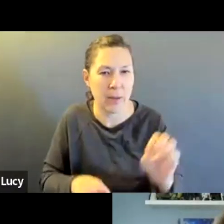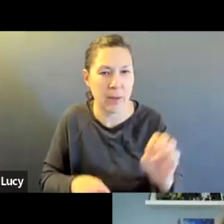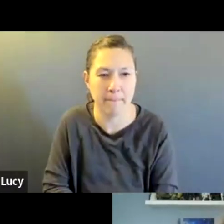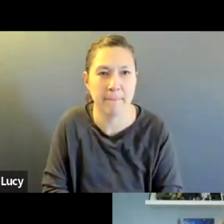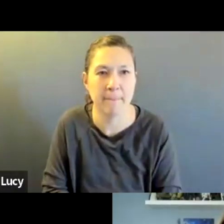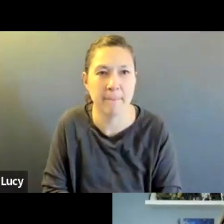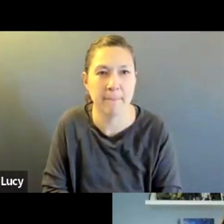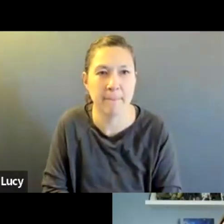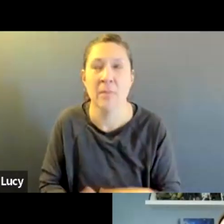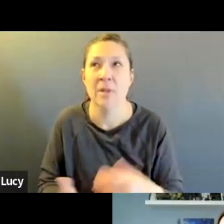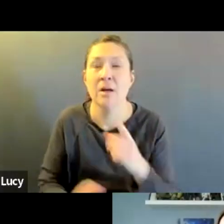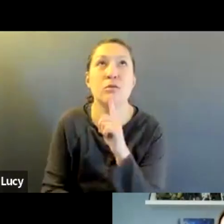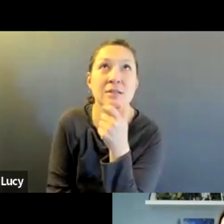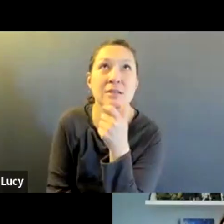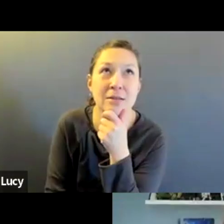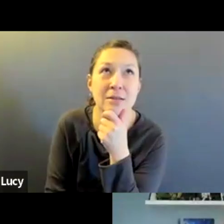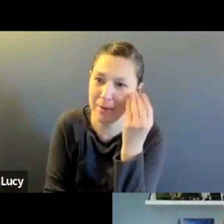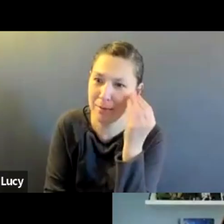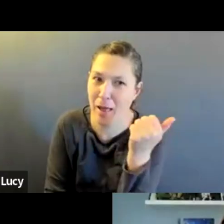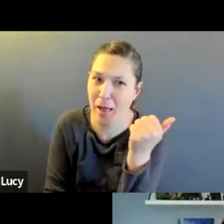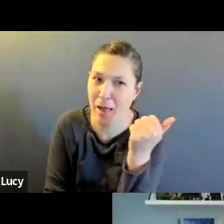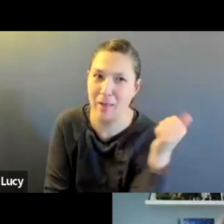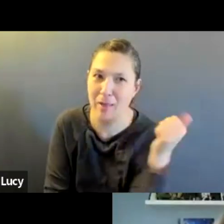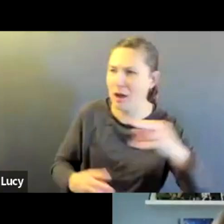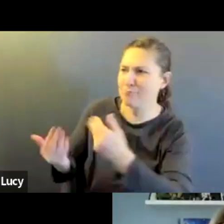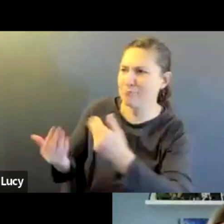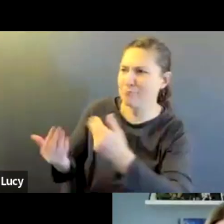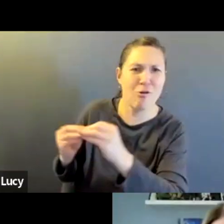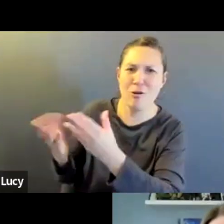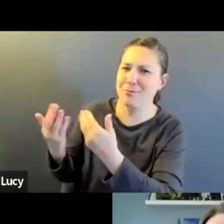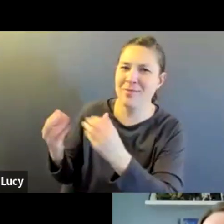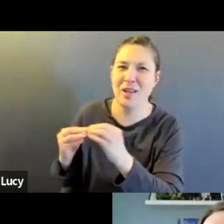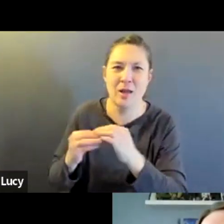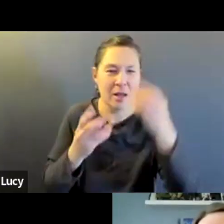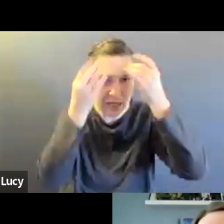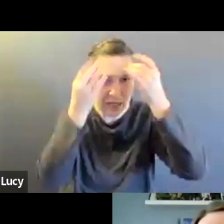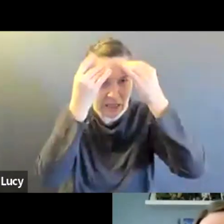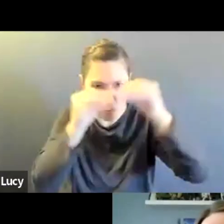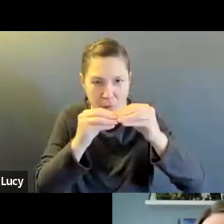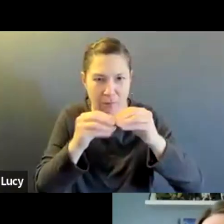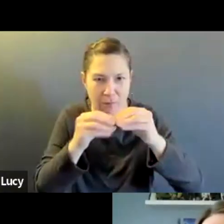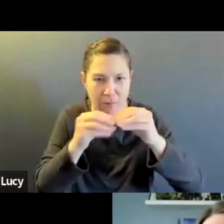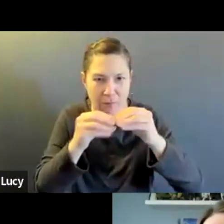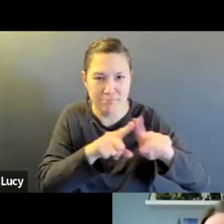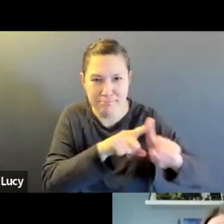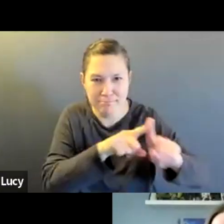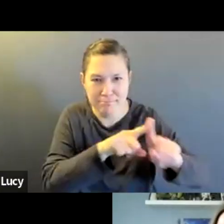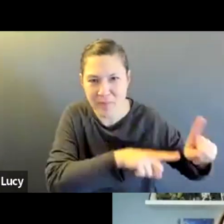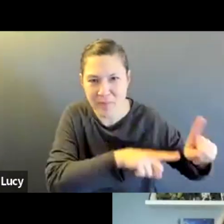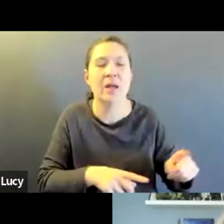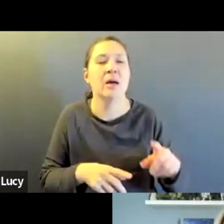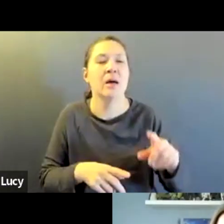One Thank you, other thing Amanda. I'll mention Yeah, really go quickly. ahead, go ahead. I had a couple follow-ups, but go Sorry, ahead. I was Yeah, like, oh, no, I it's keep okay. thinking of more. Is the other piece is that